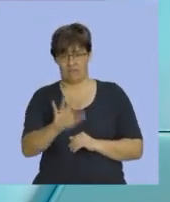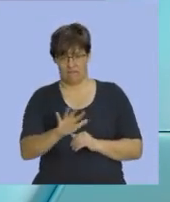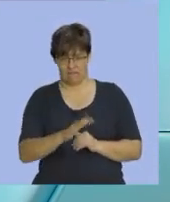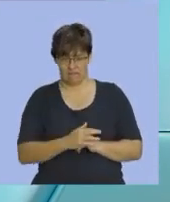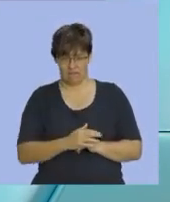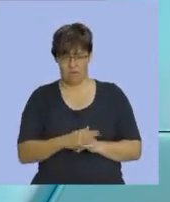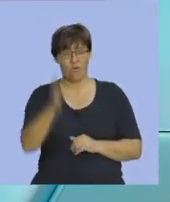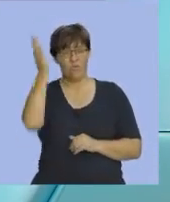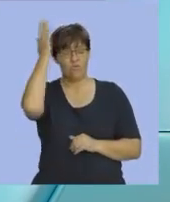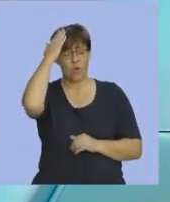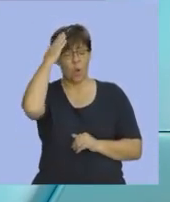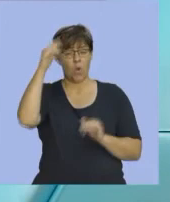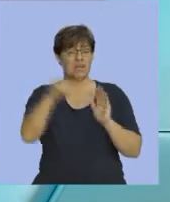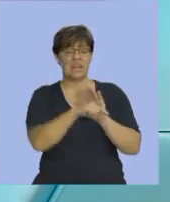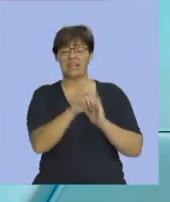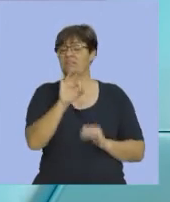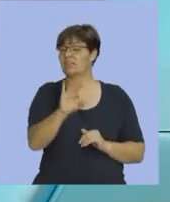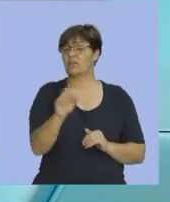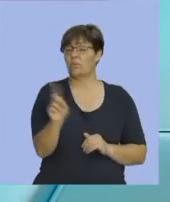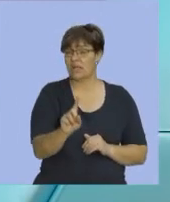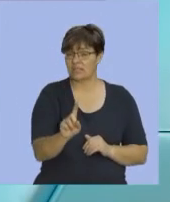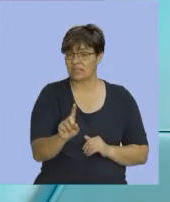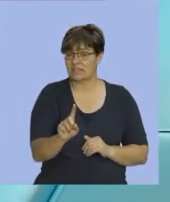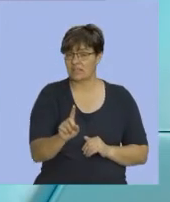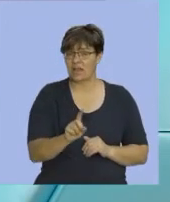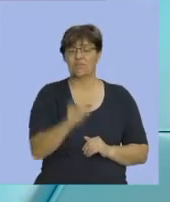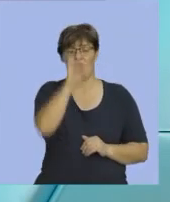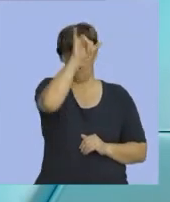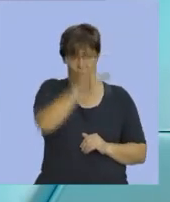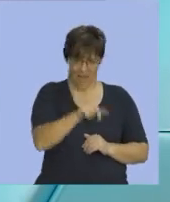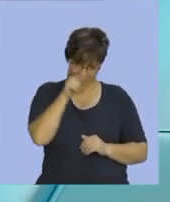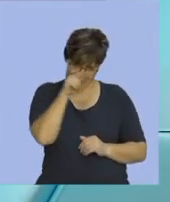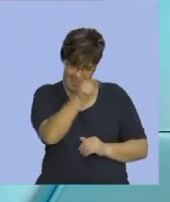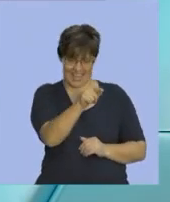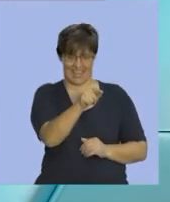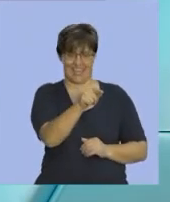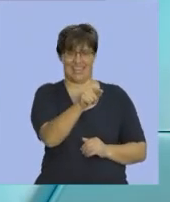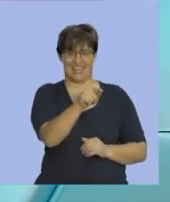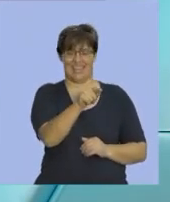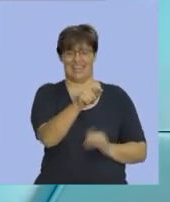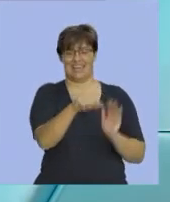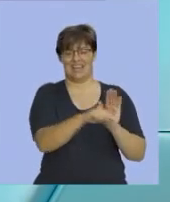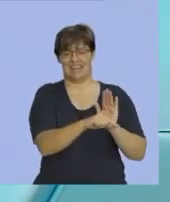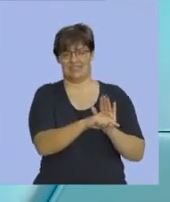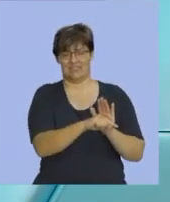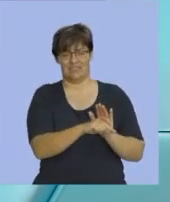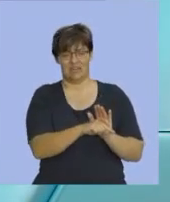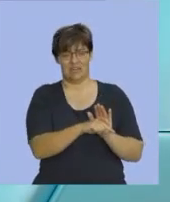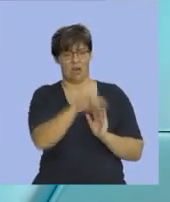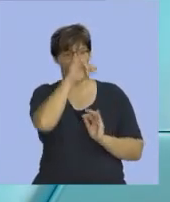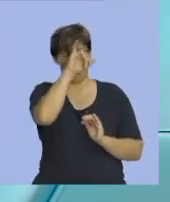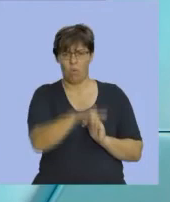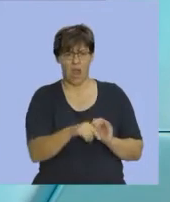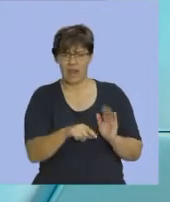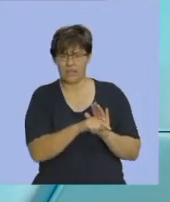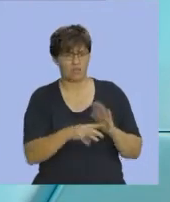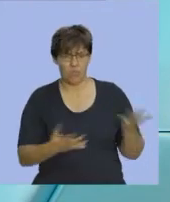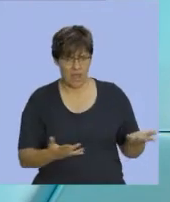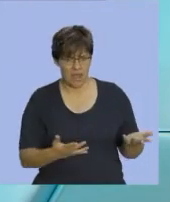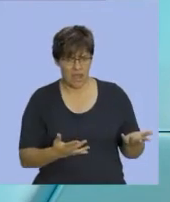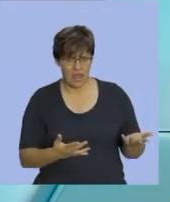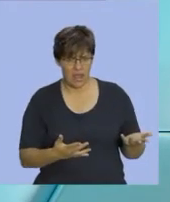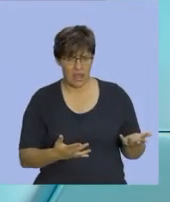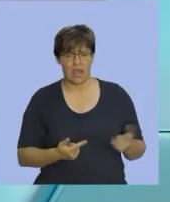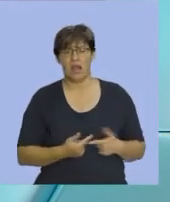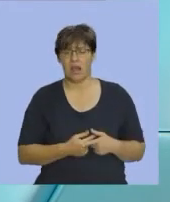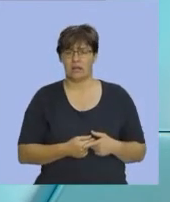-3/5, right? You know the -3 means that it's the y value that is negative. And where is the y value